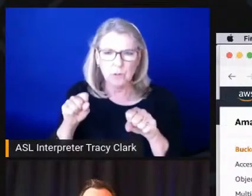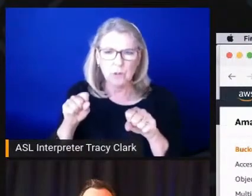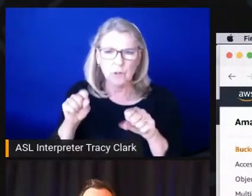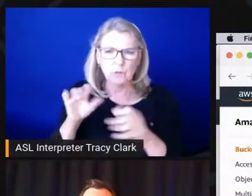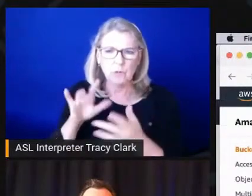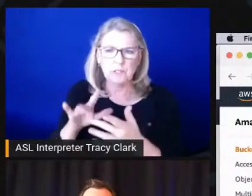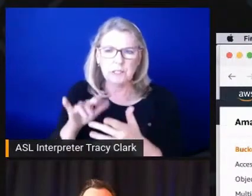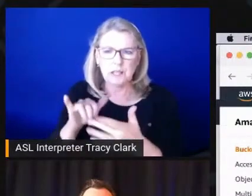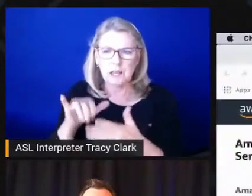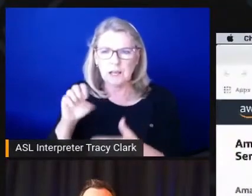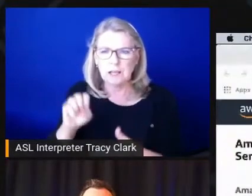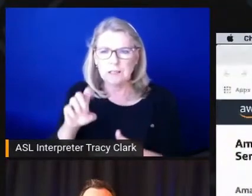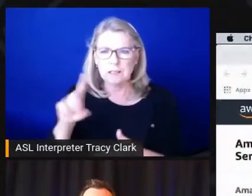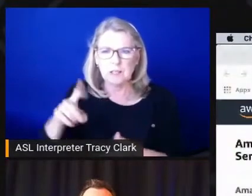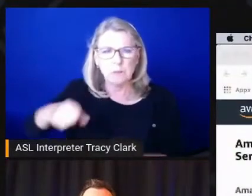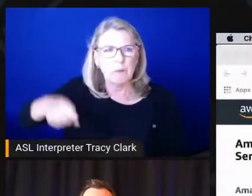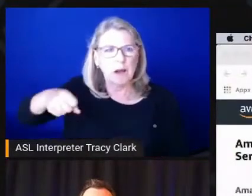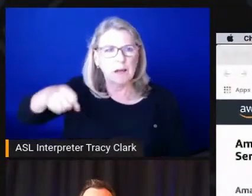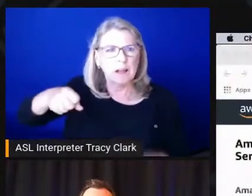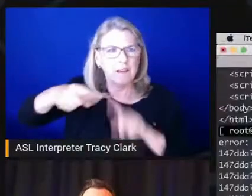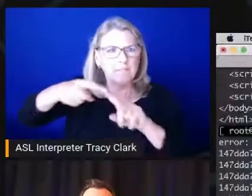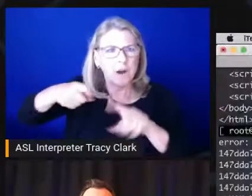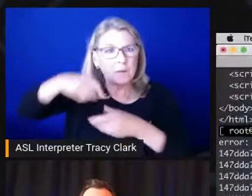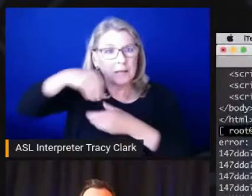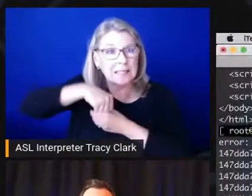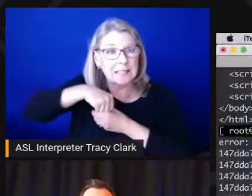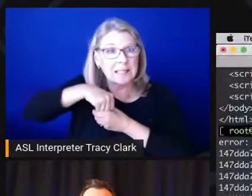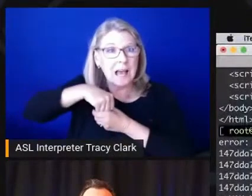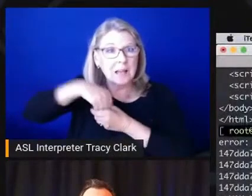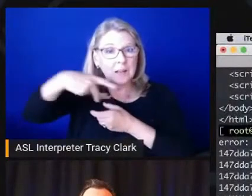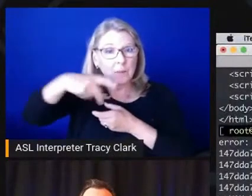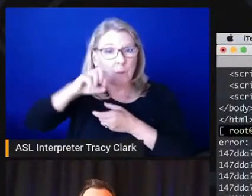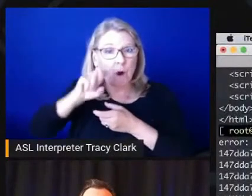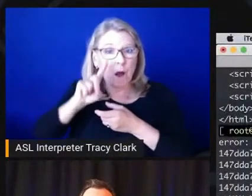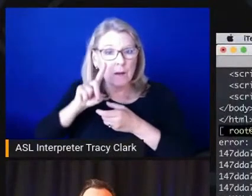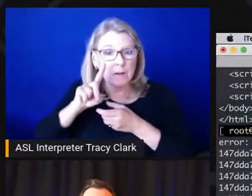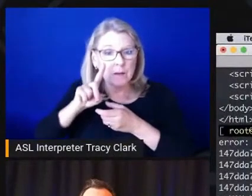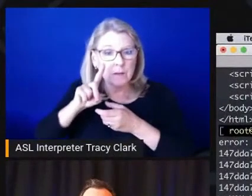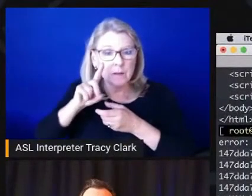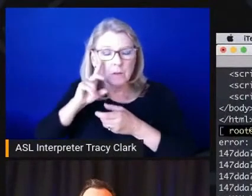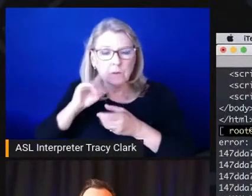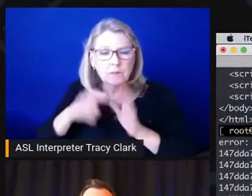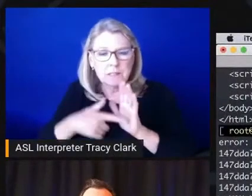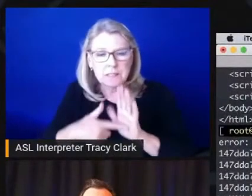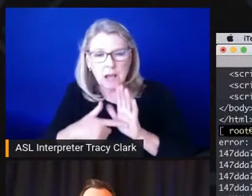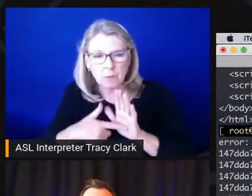within the pod. Let's see, do a sample curl from the pod.